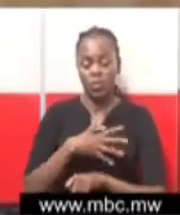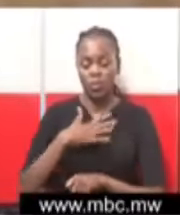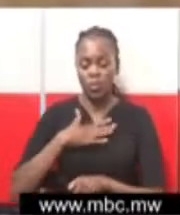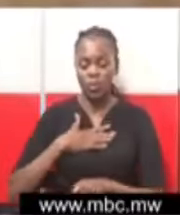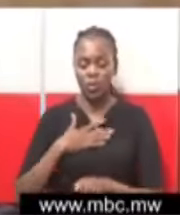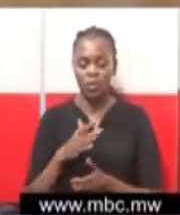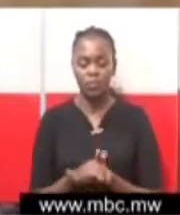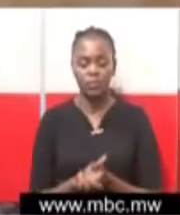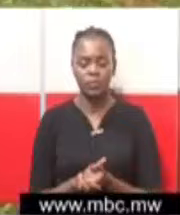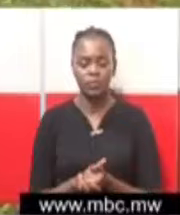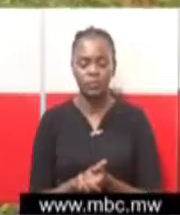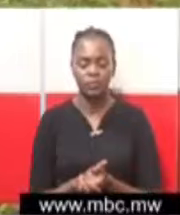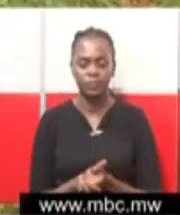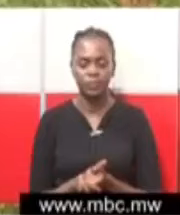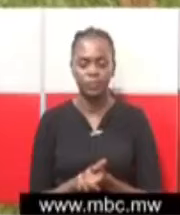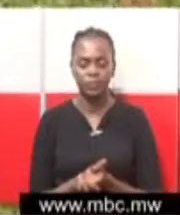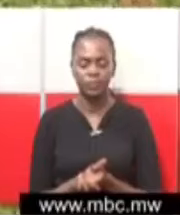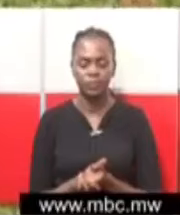it.